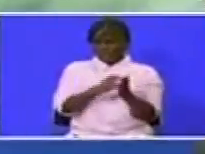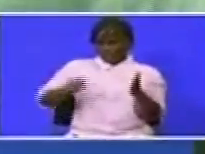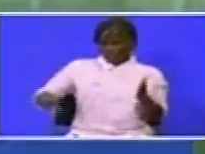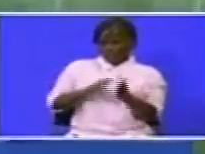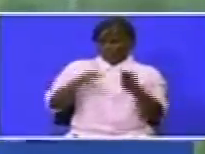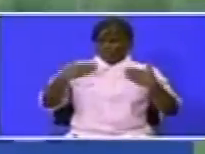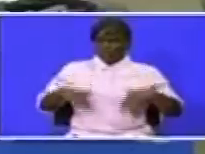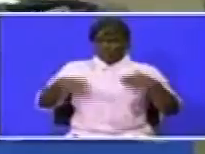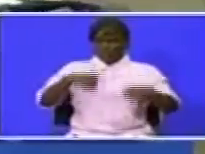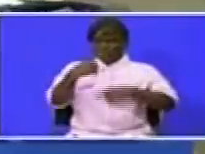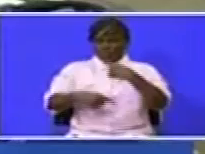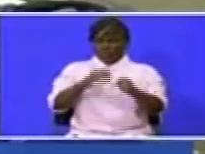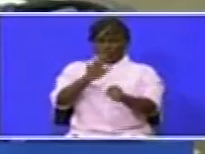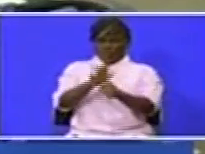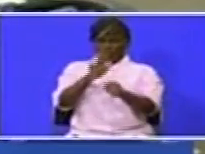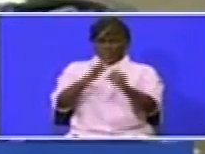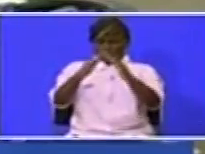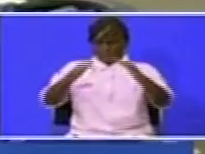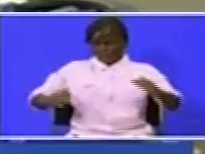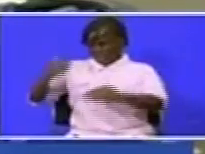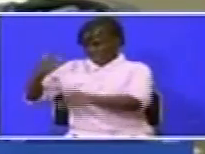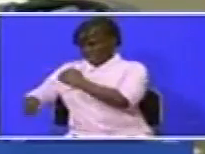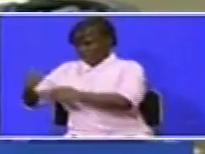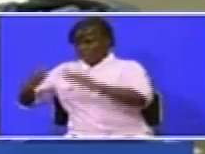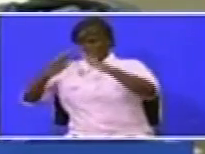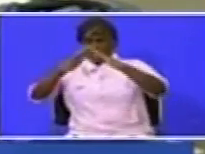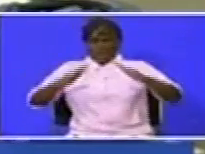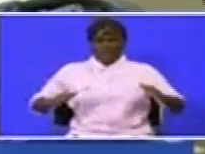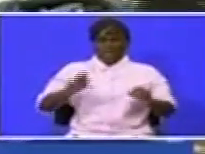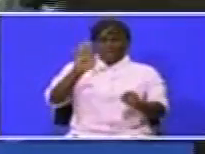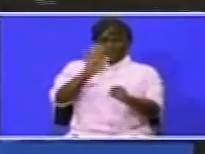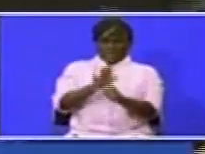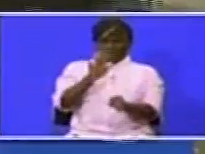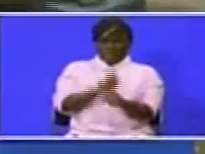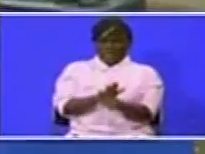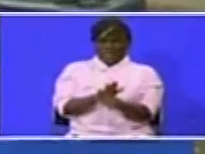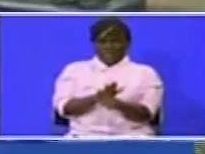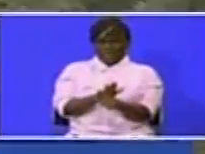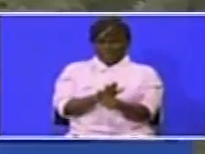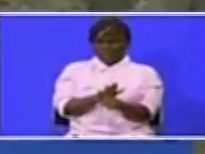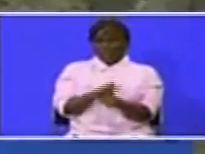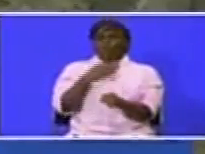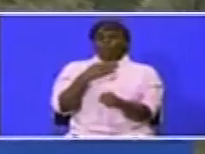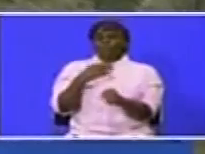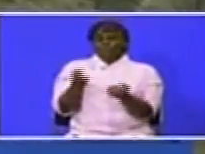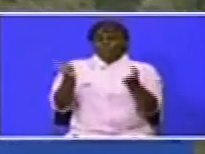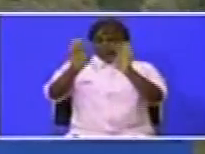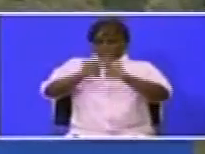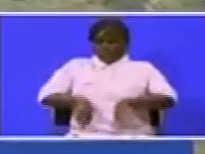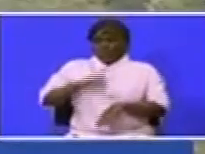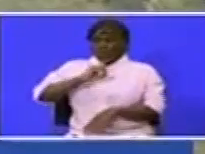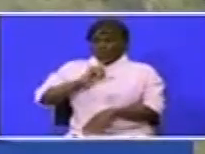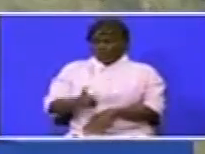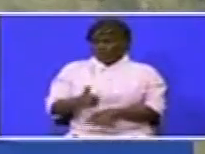is still ongoing for many of the houses around this area, a number of which have since been marked for demolition. Officials are,